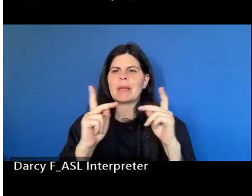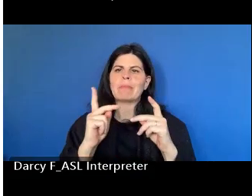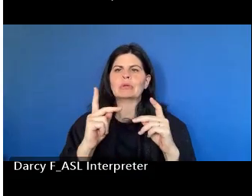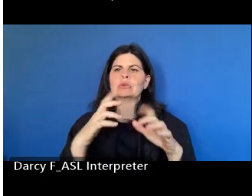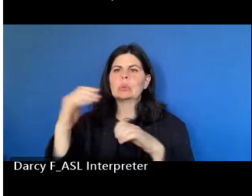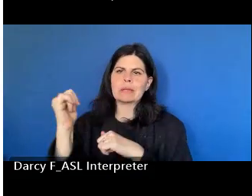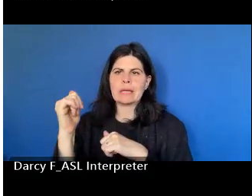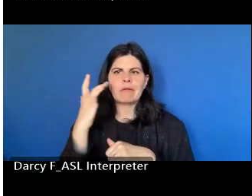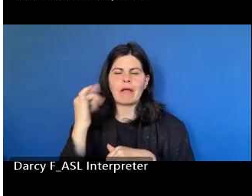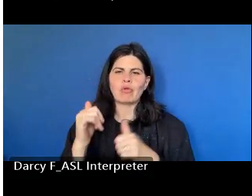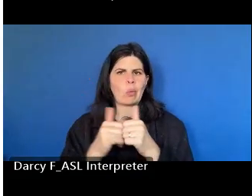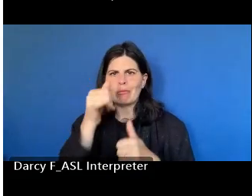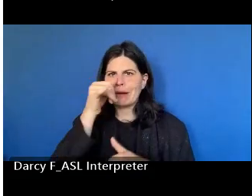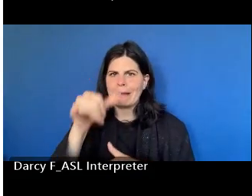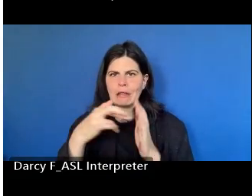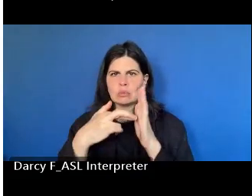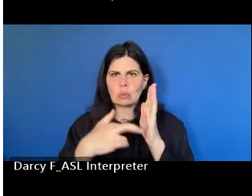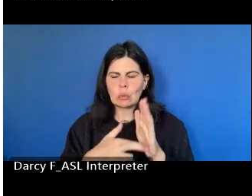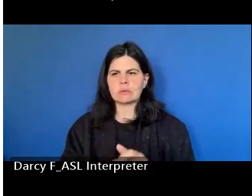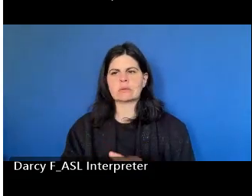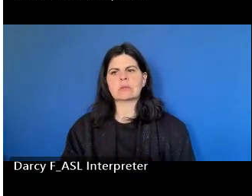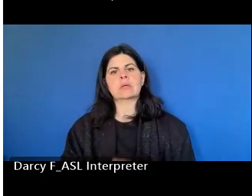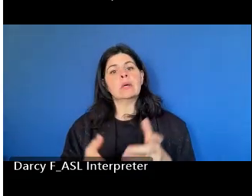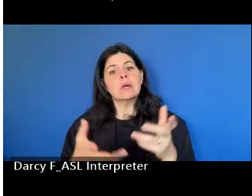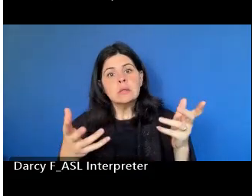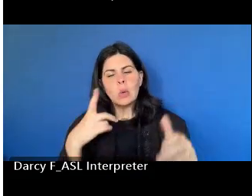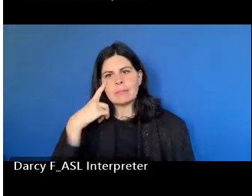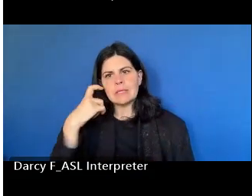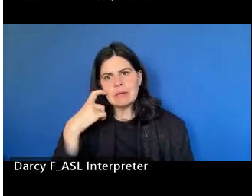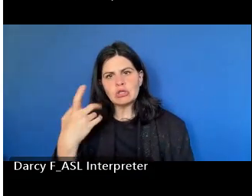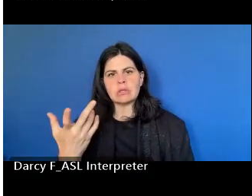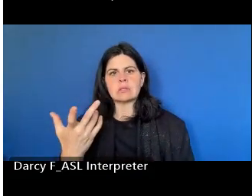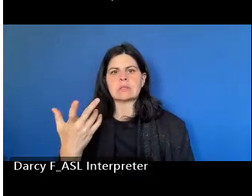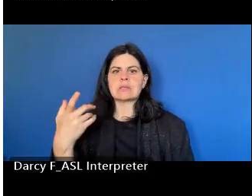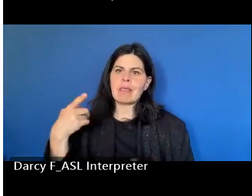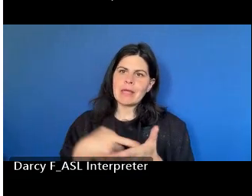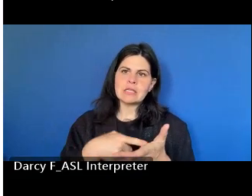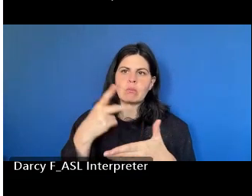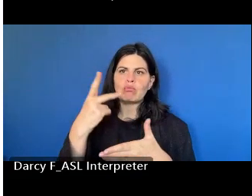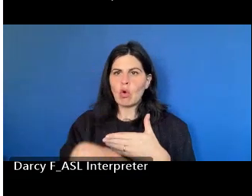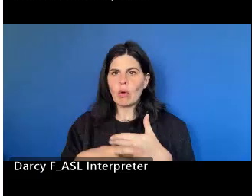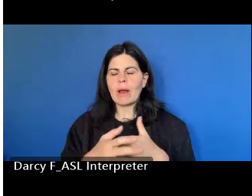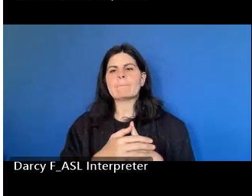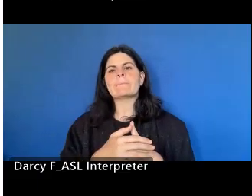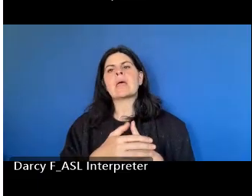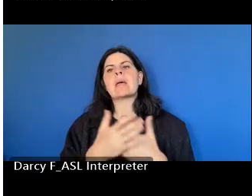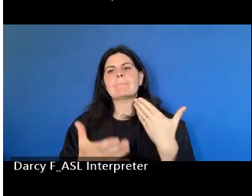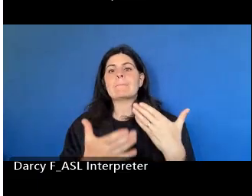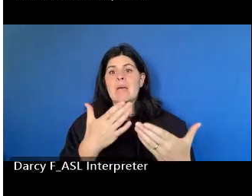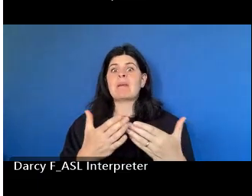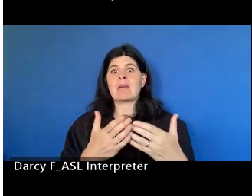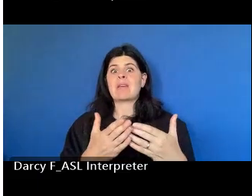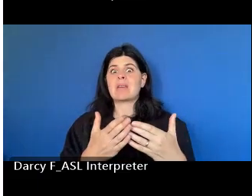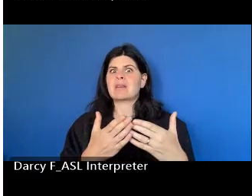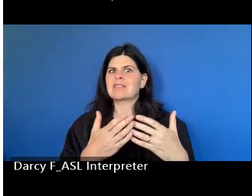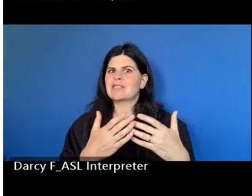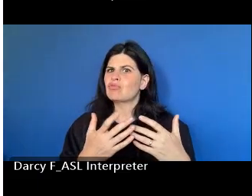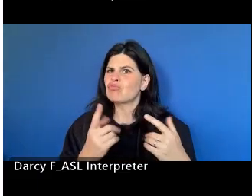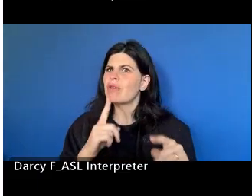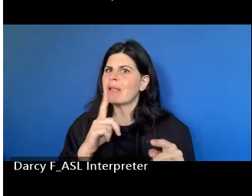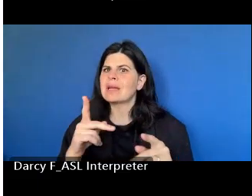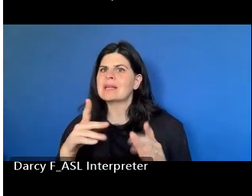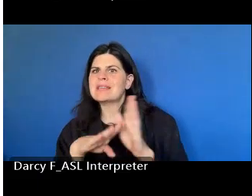these ridiculous rules. And I'm suspicious that this program may be a deliberate land grab for